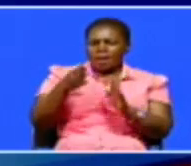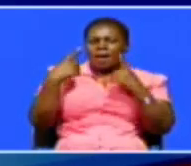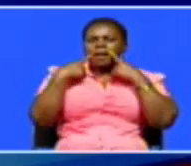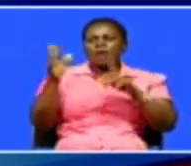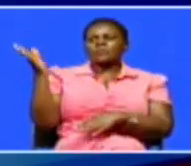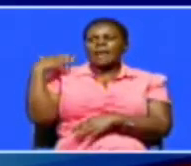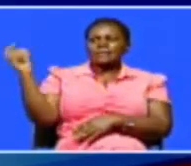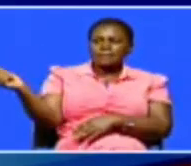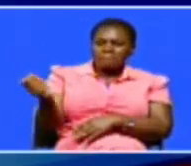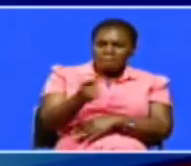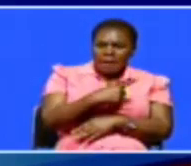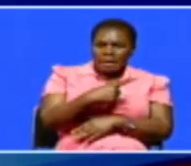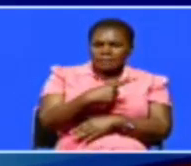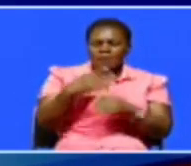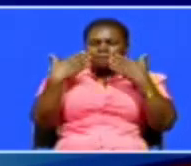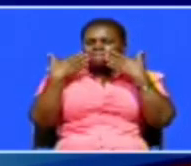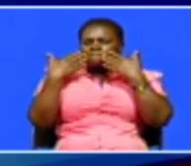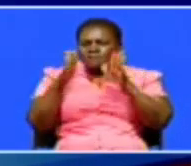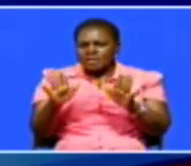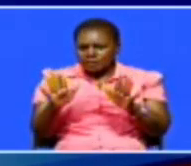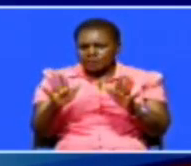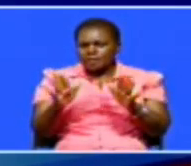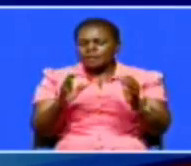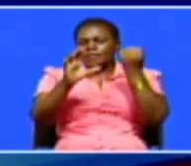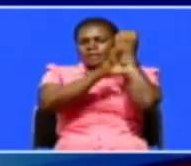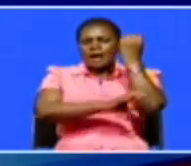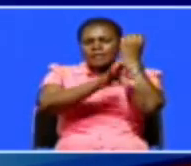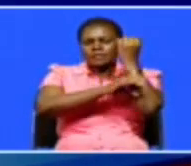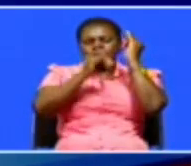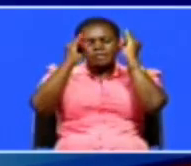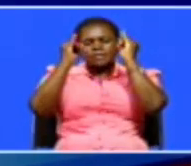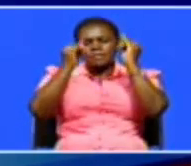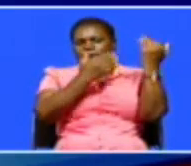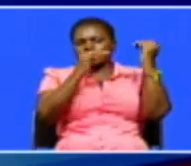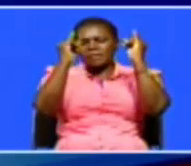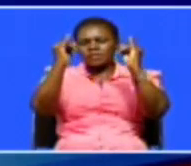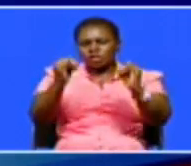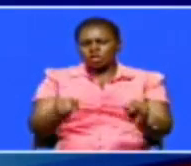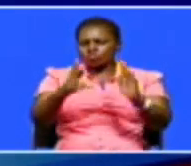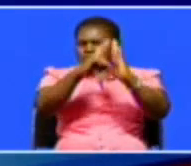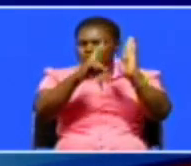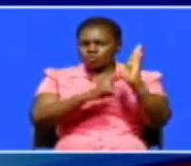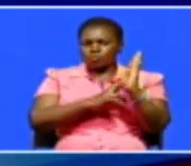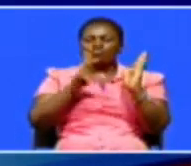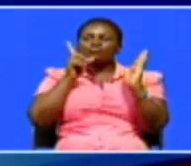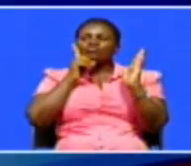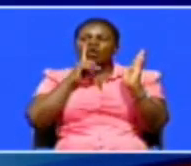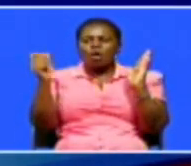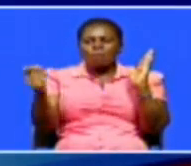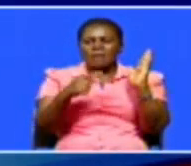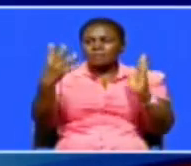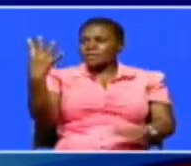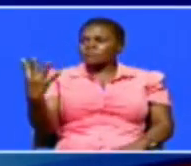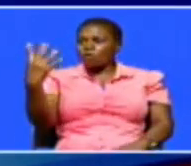President Uhuru Kenyatta expire, with the country expecting a new set of guidelines tomorrow. 4 months since the